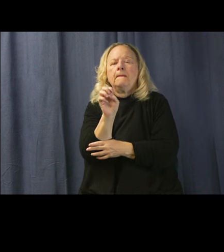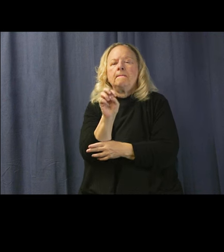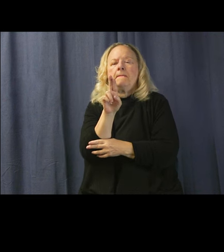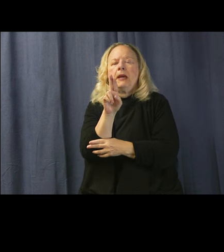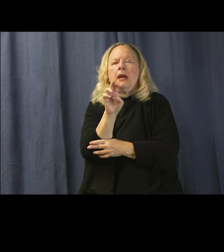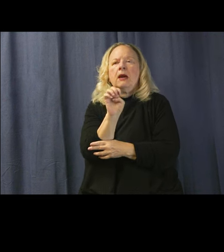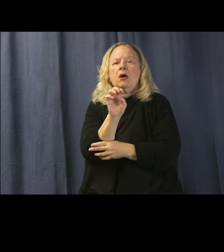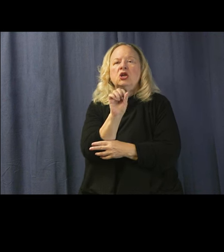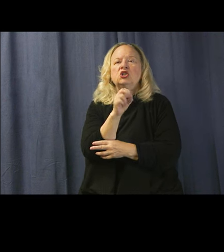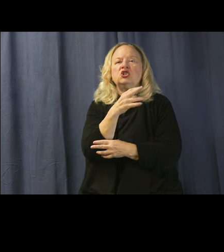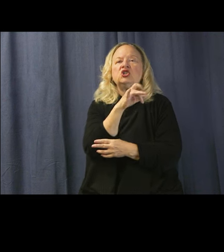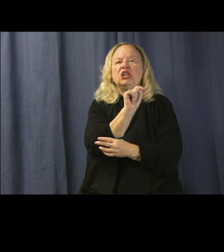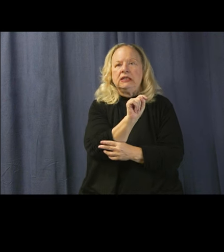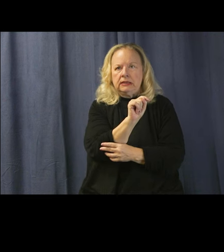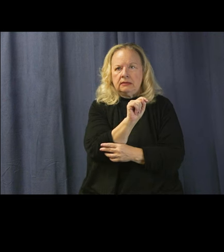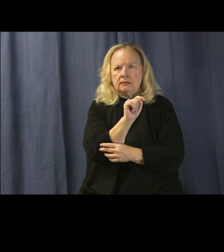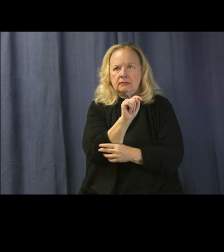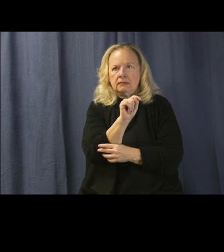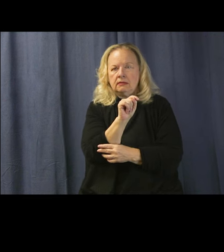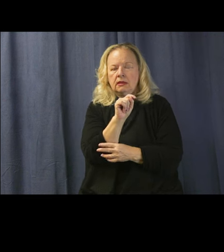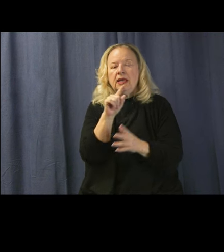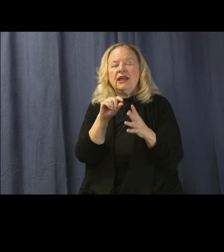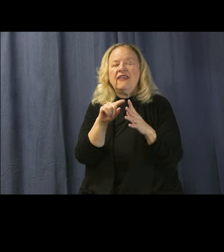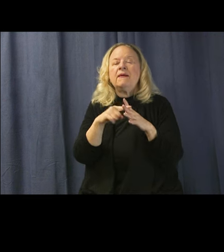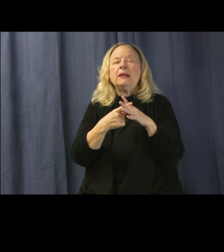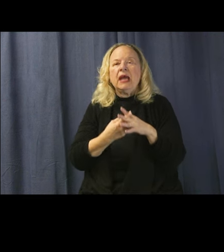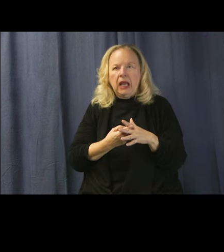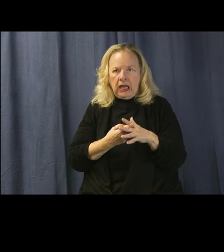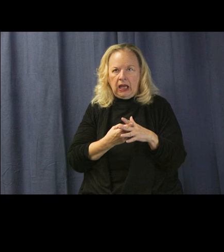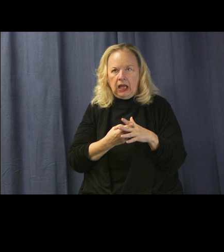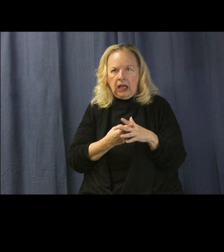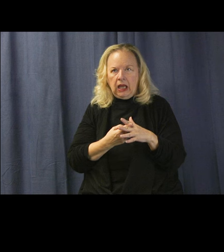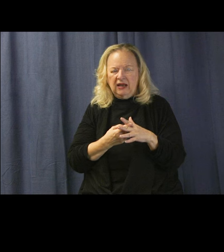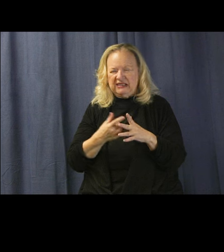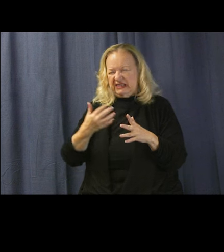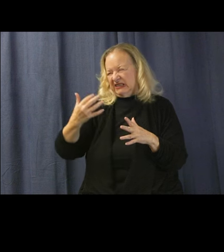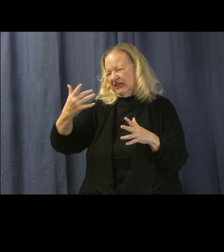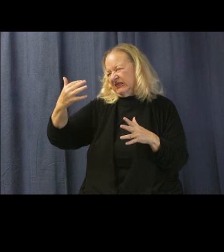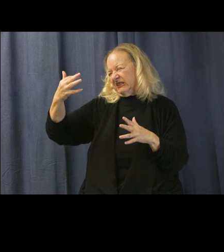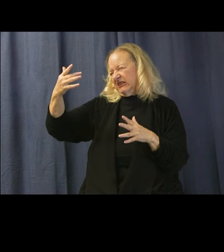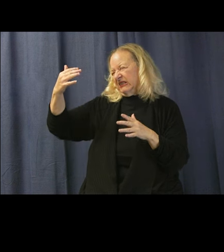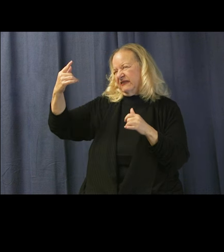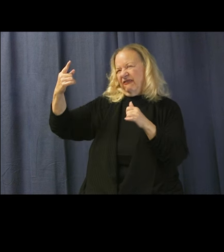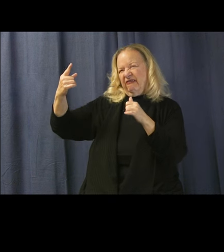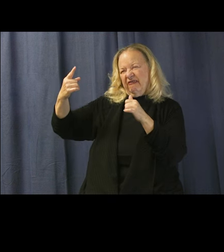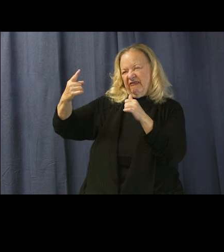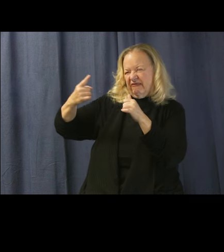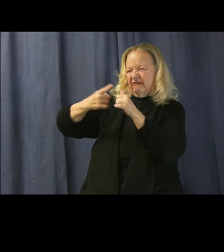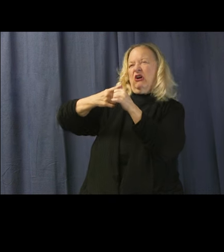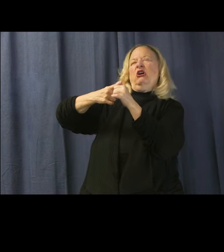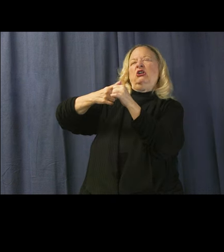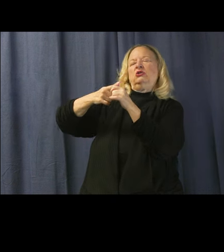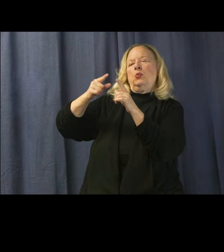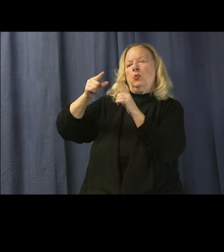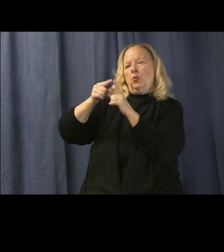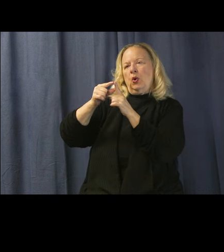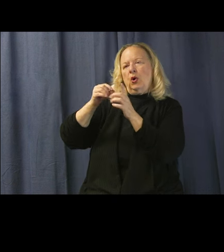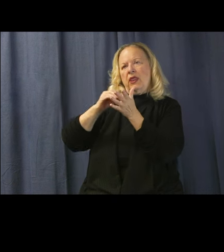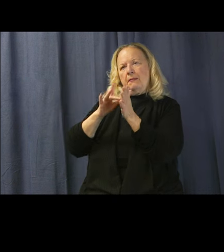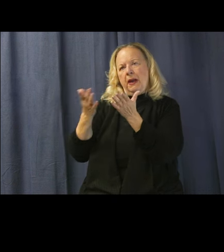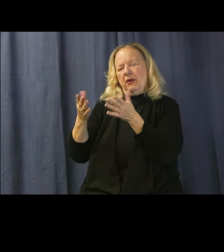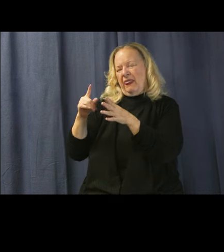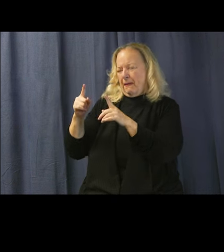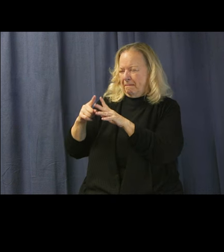Bereshit, which means in the beginning. This is the first word of the Bible, and in